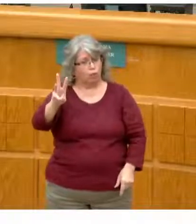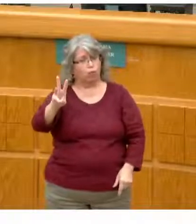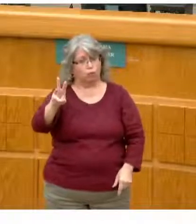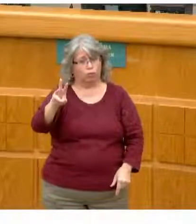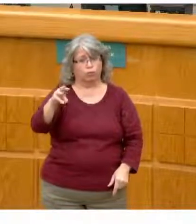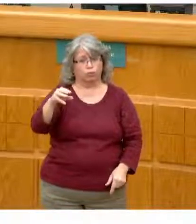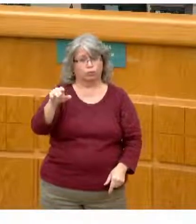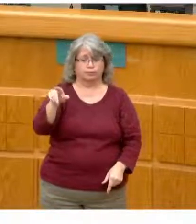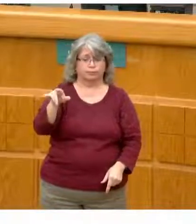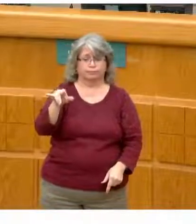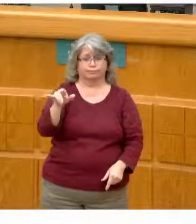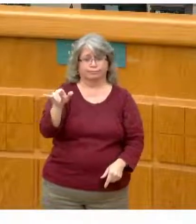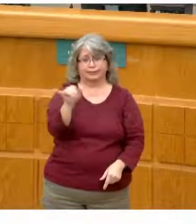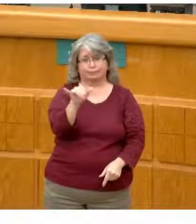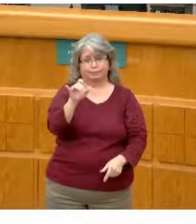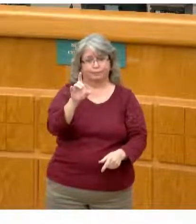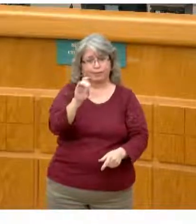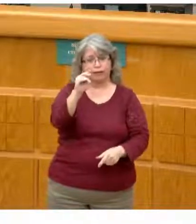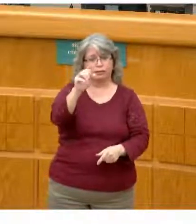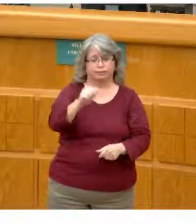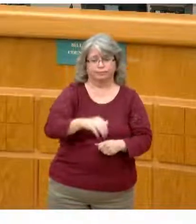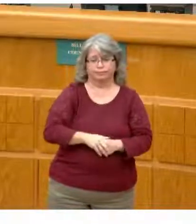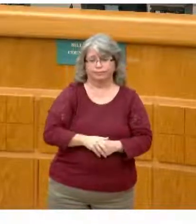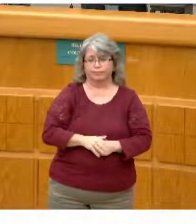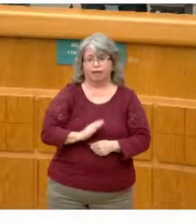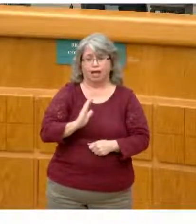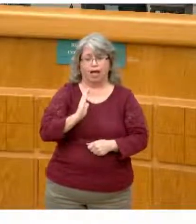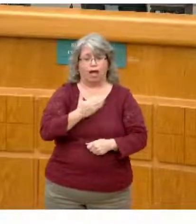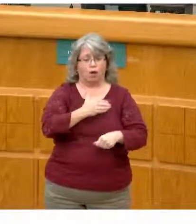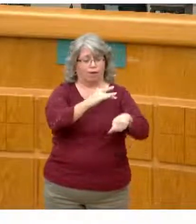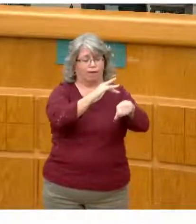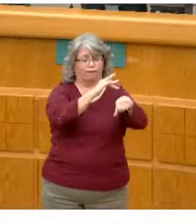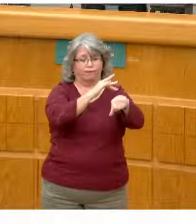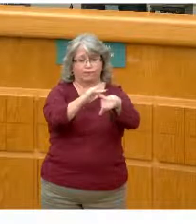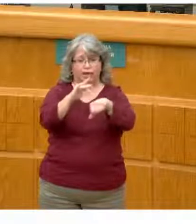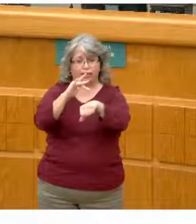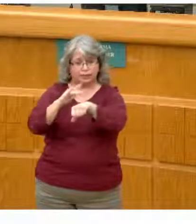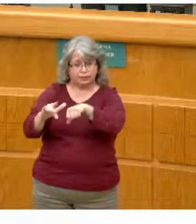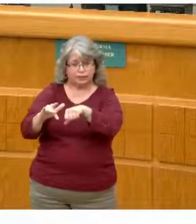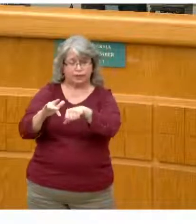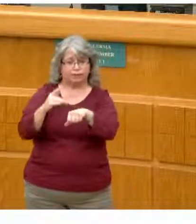And the overall vacancy in our hospitals is about the same as it was last week at around 8%,